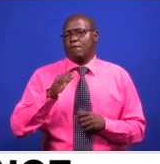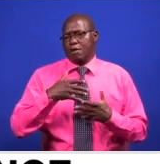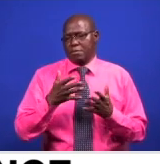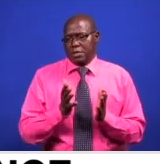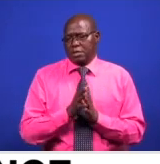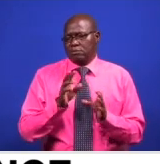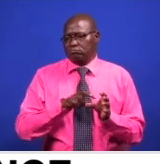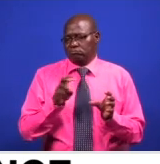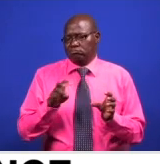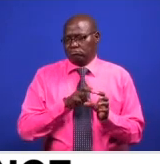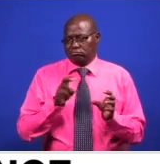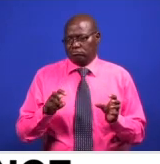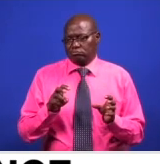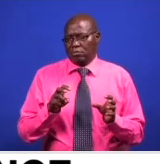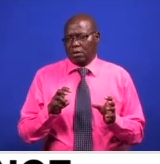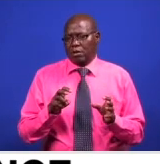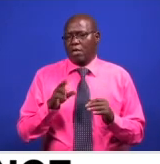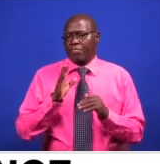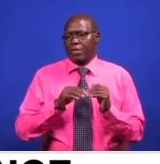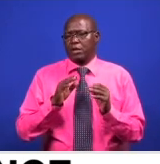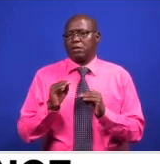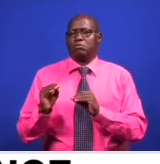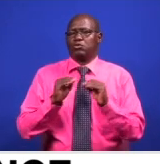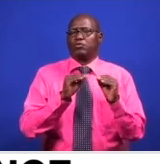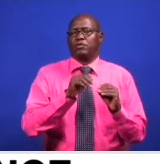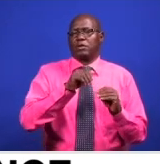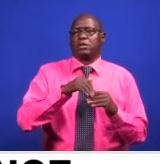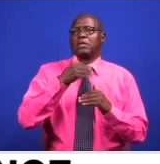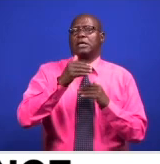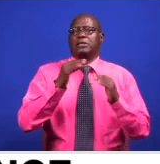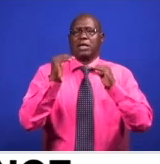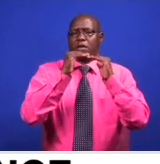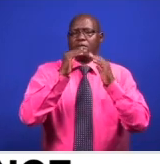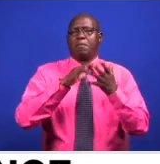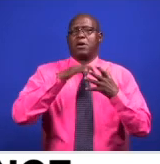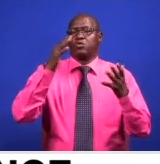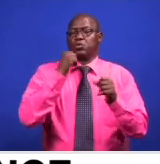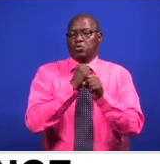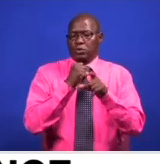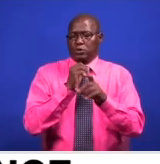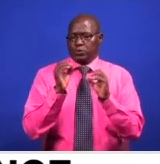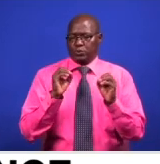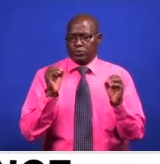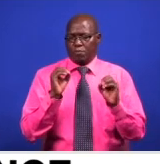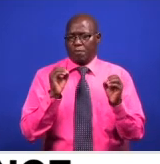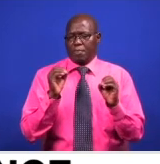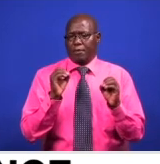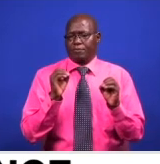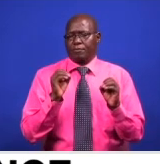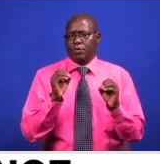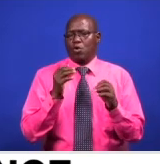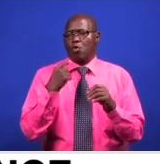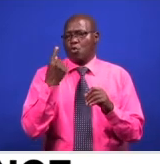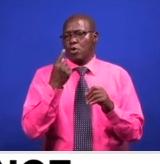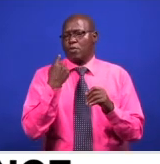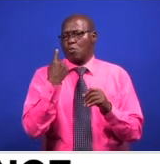instead of transiting to the next level of education from primary grade to high school, majority are not doing that, apart from the one we have sponsored.